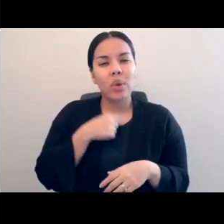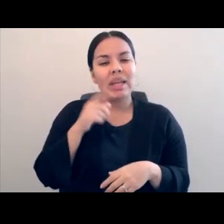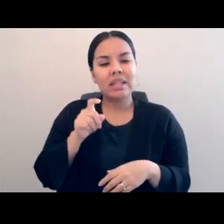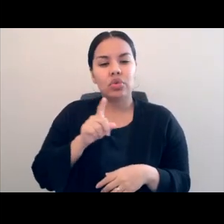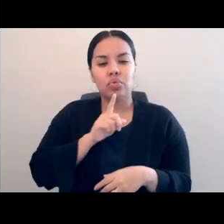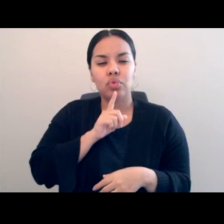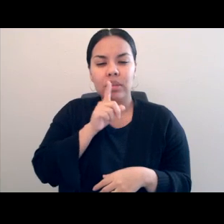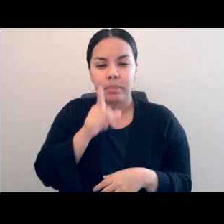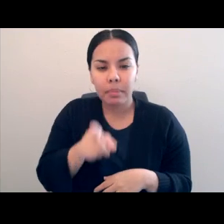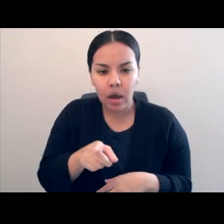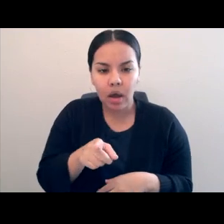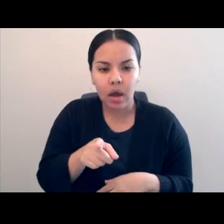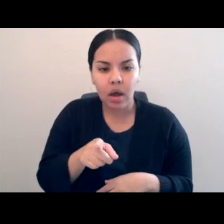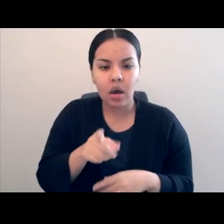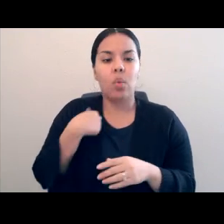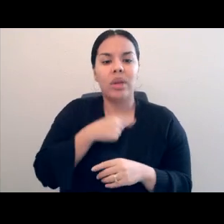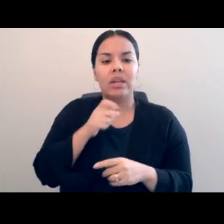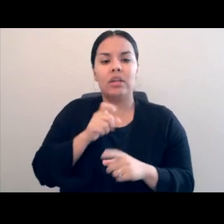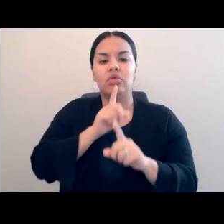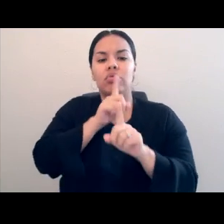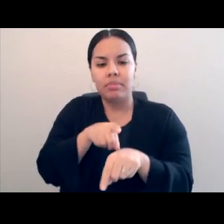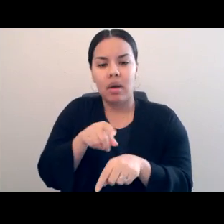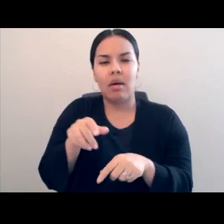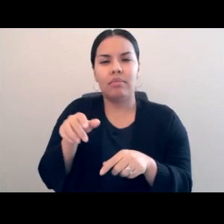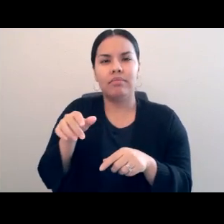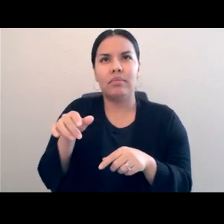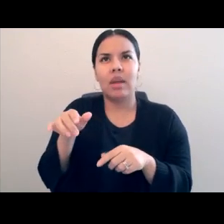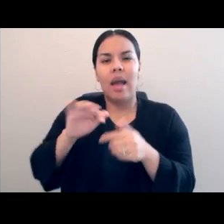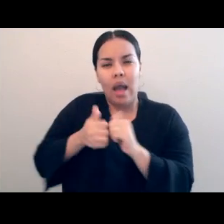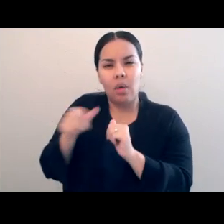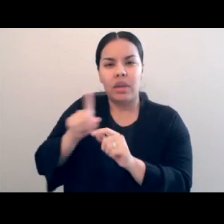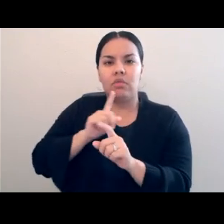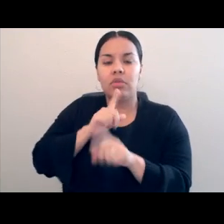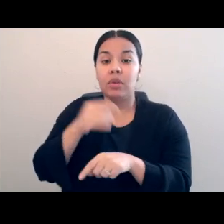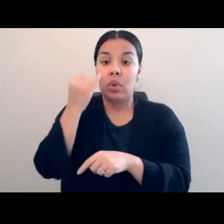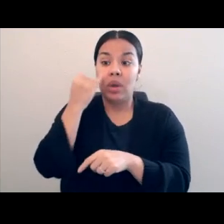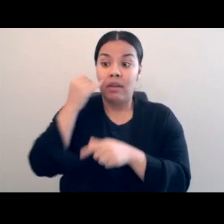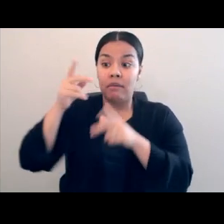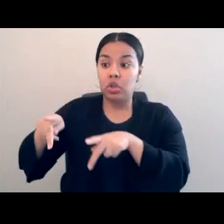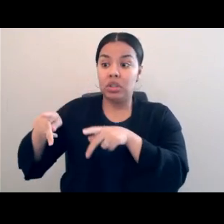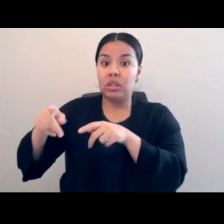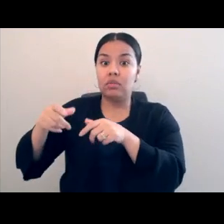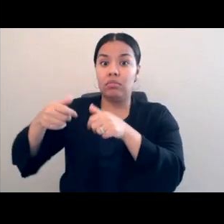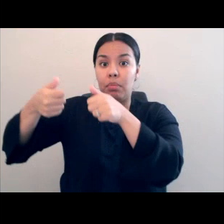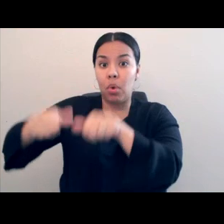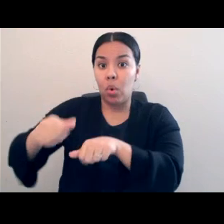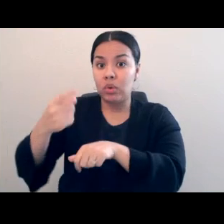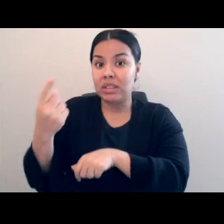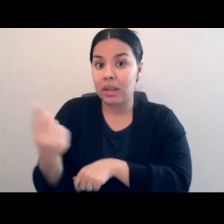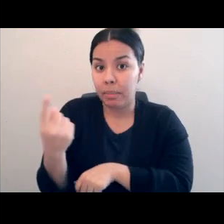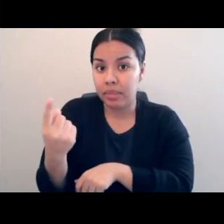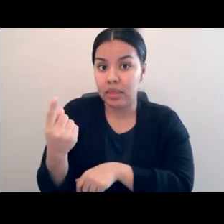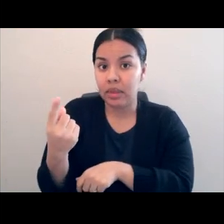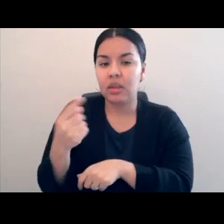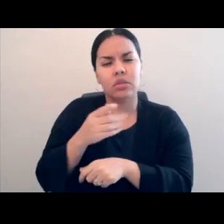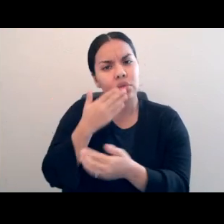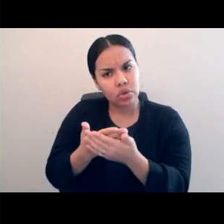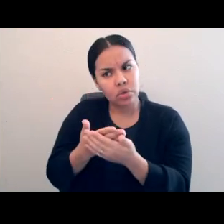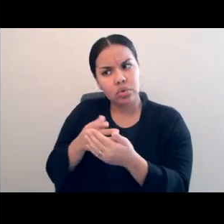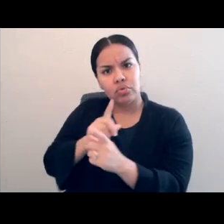someone tweets something, it's a good idea to tweet back to them. And if you think it's like a really sensitive topic and you don't want to talk about it in